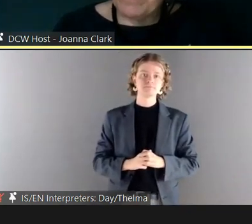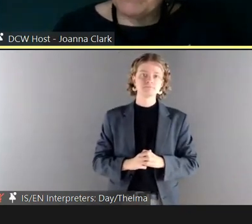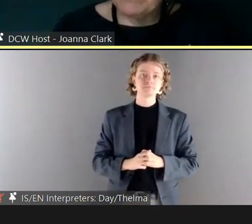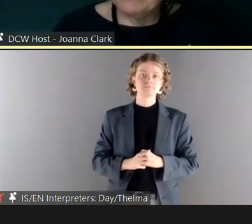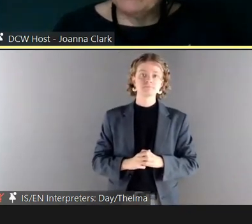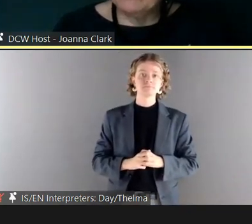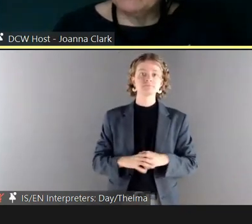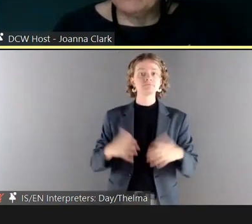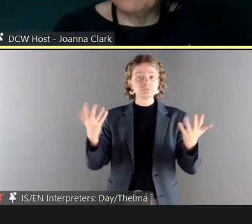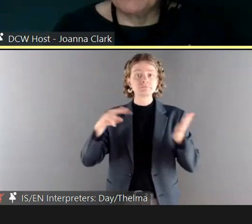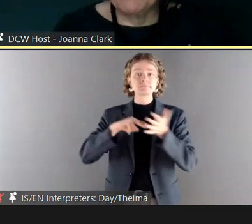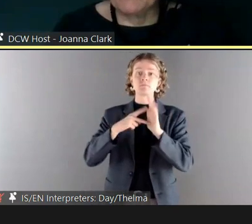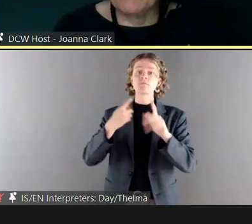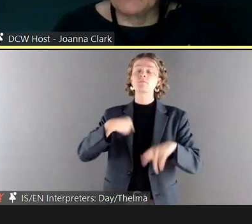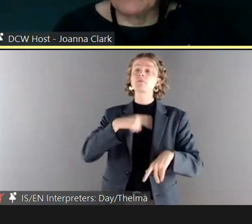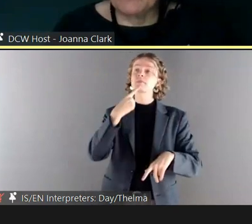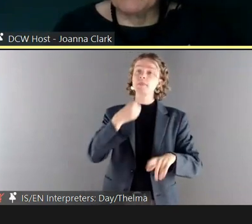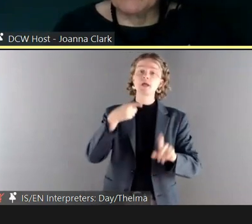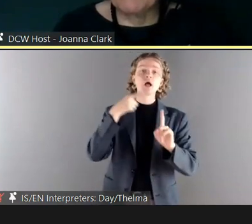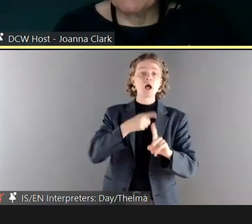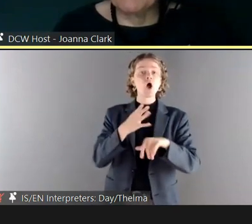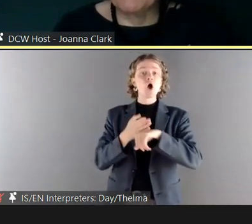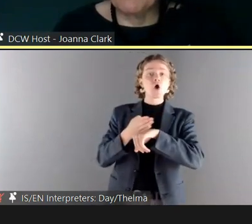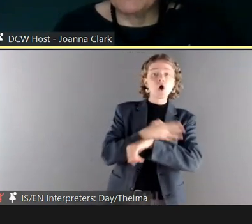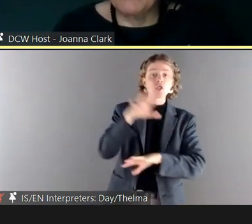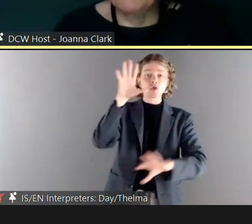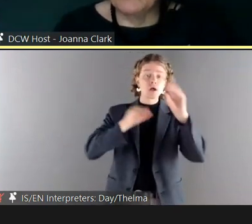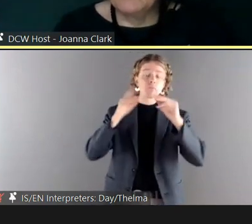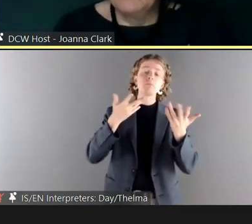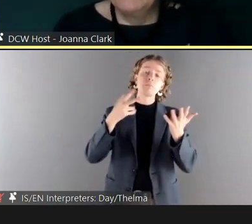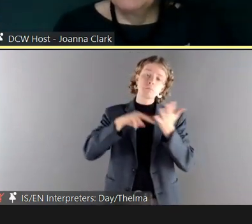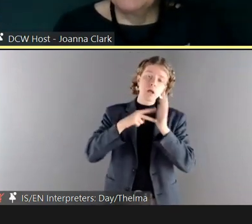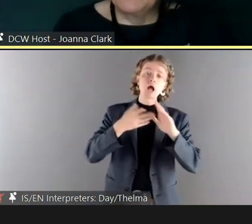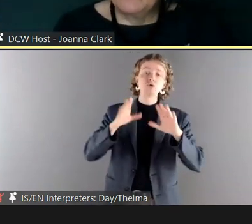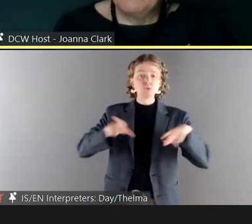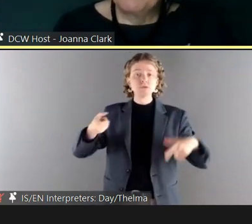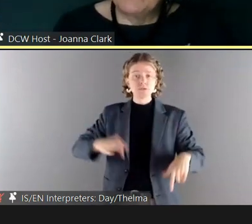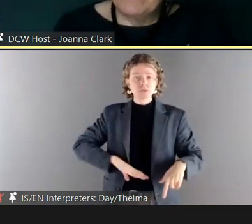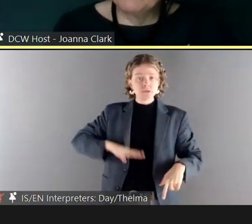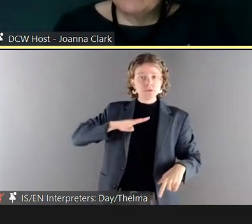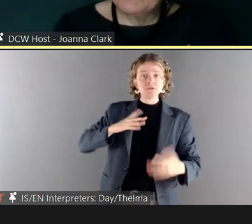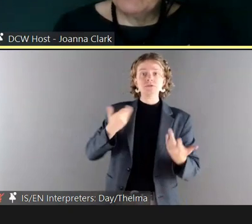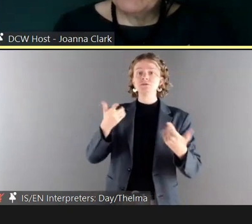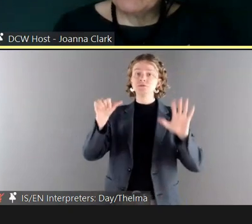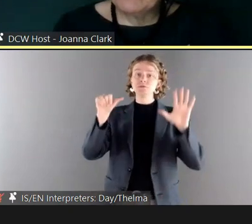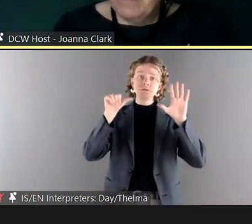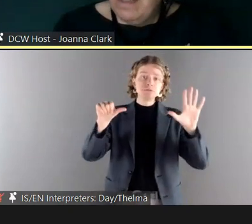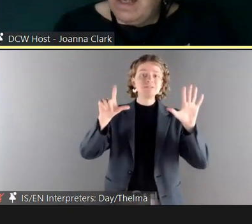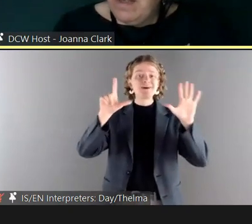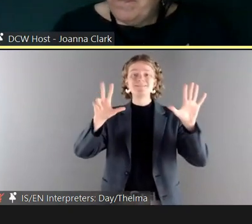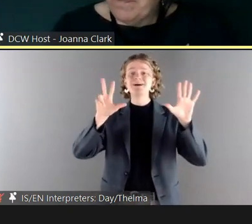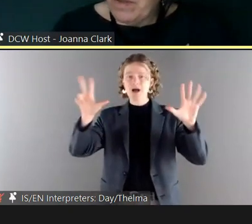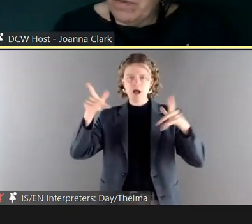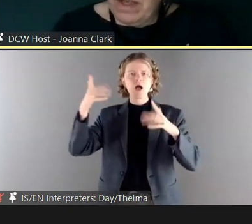talking about early learning, we might be talking about deaf children who are a bit older than their hearing peers